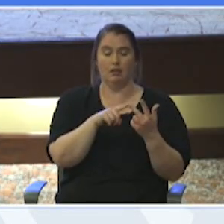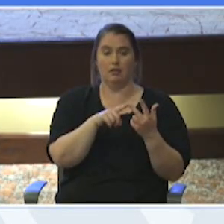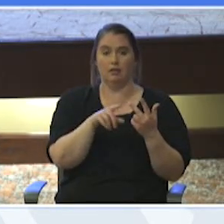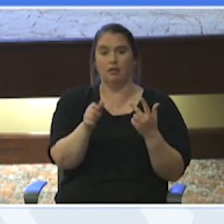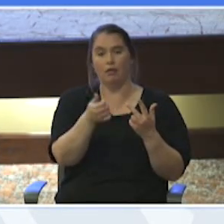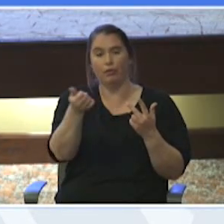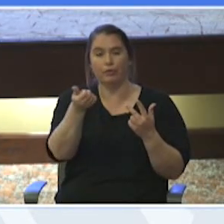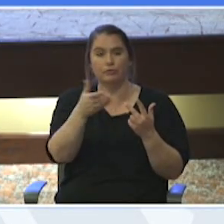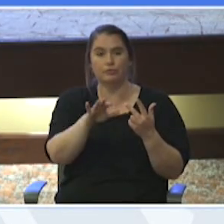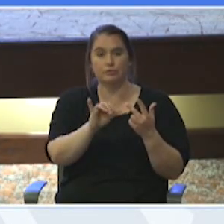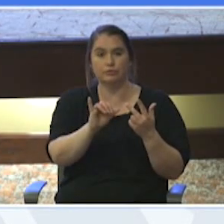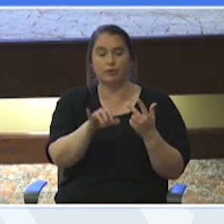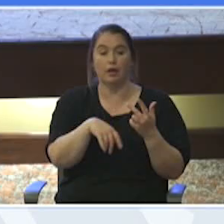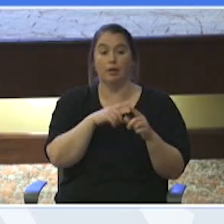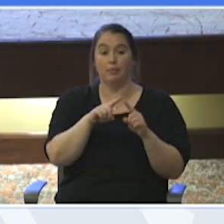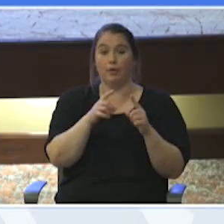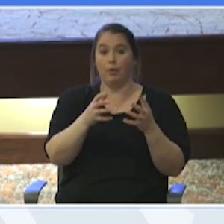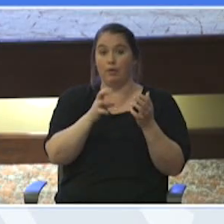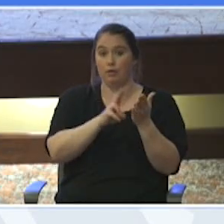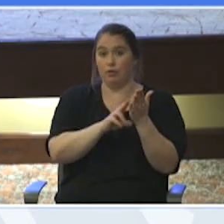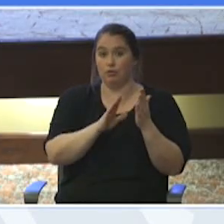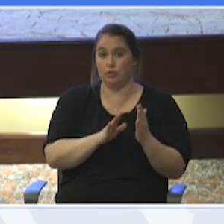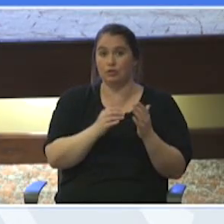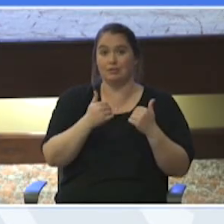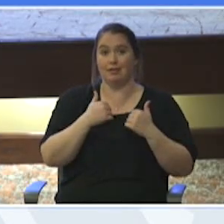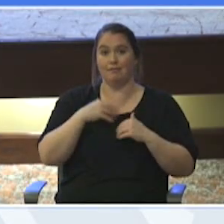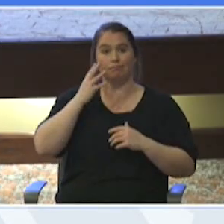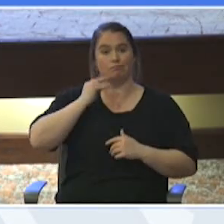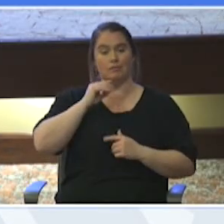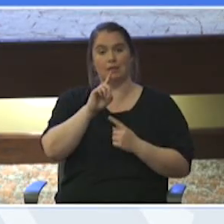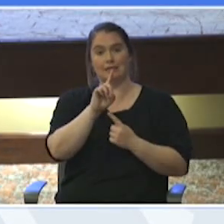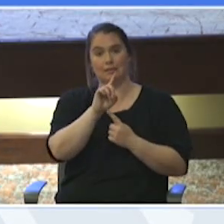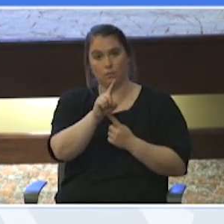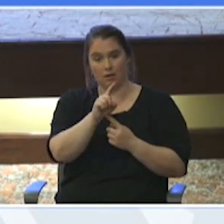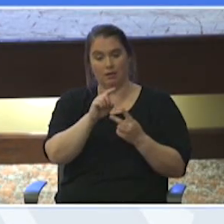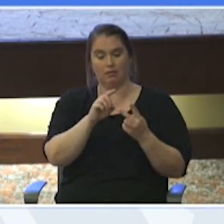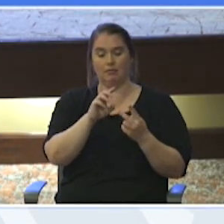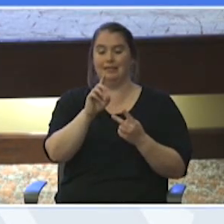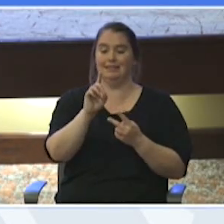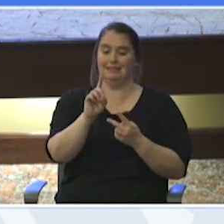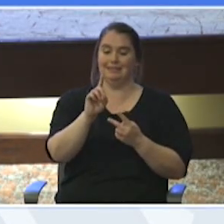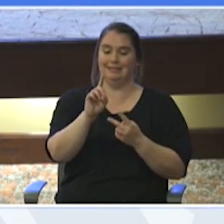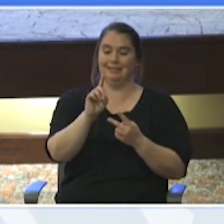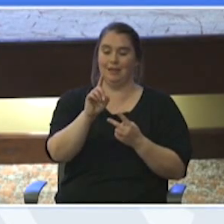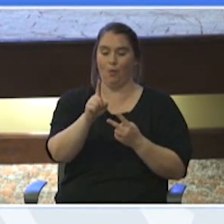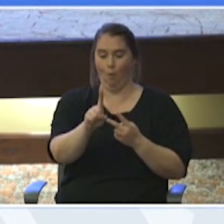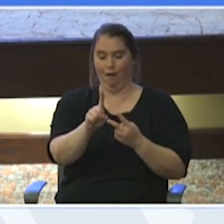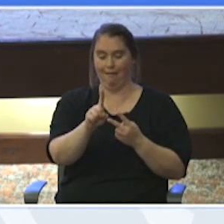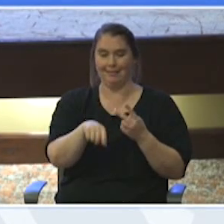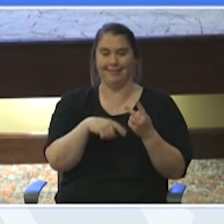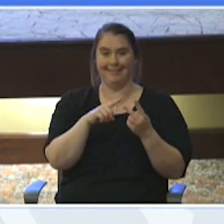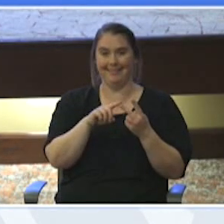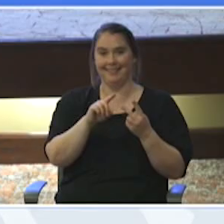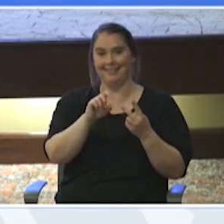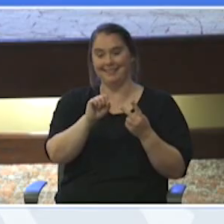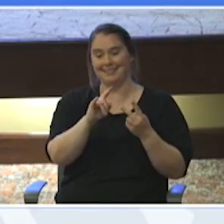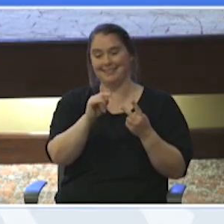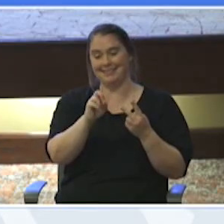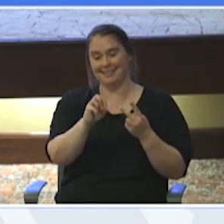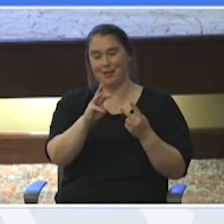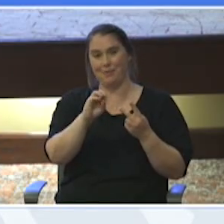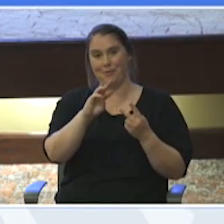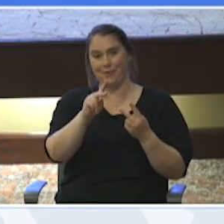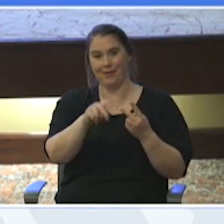to prove that they had experience with dewatering, site work, working with water features, doing significant